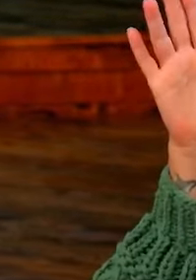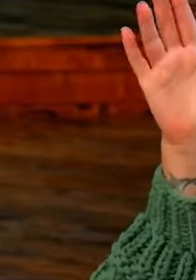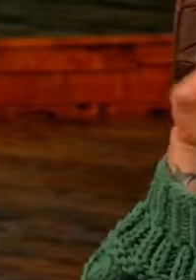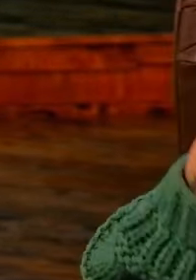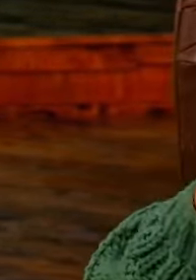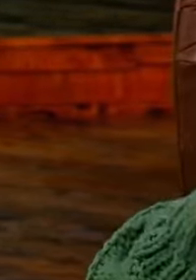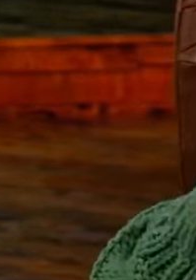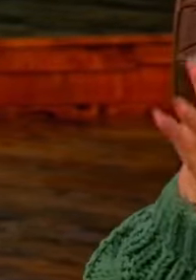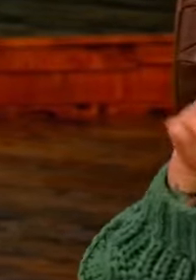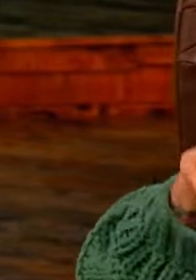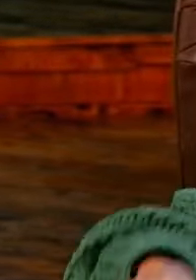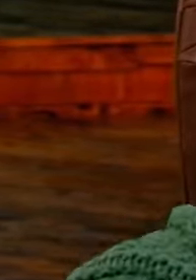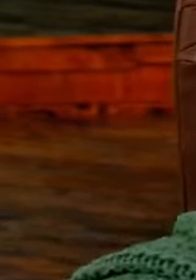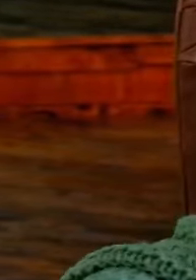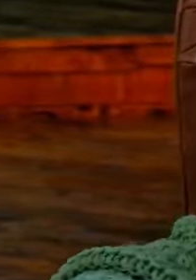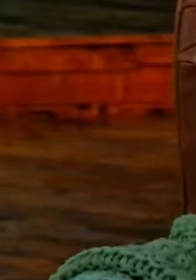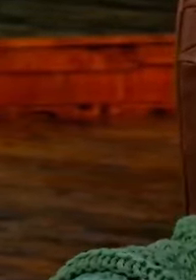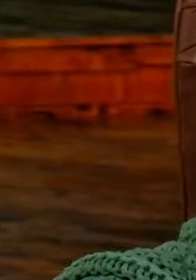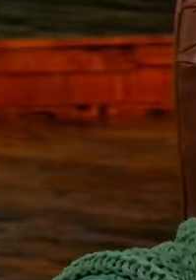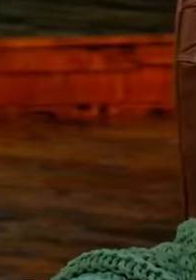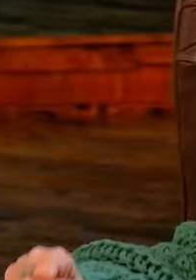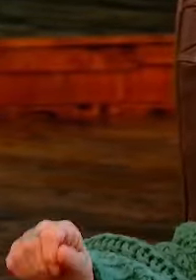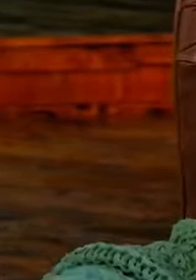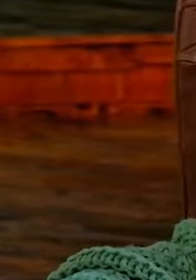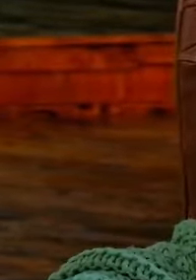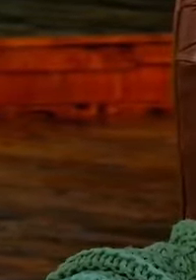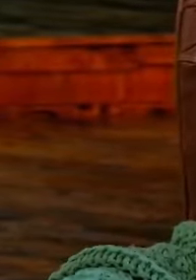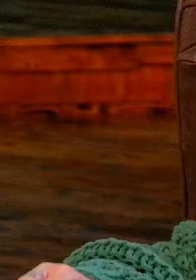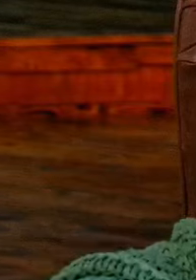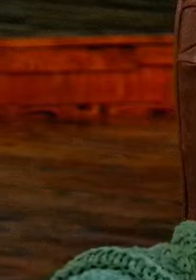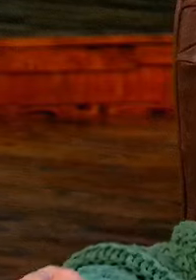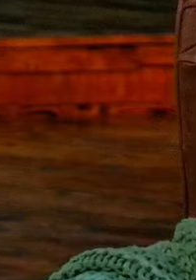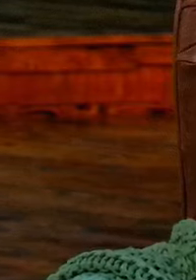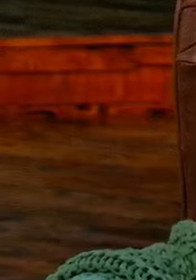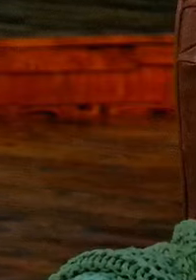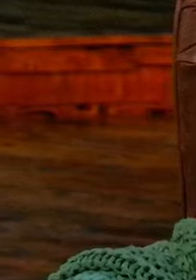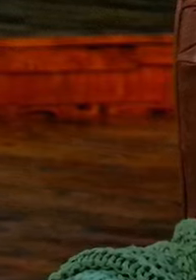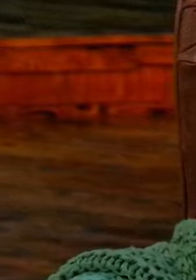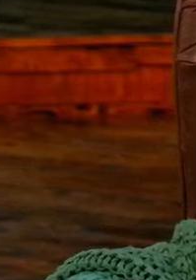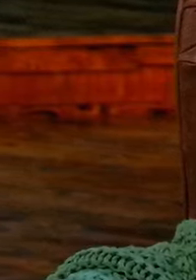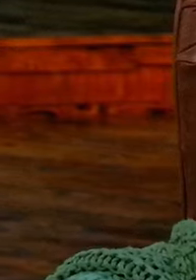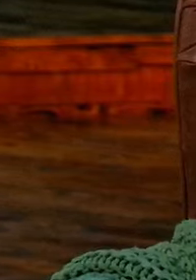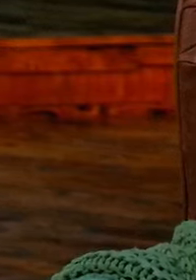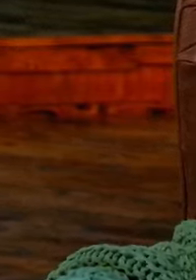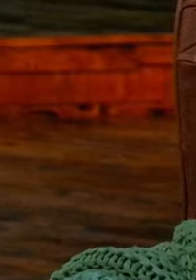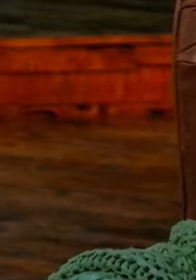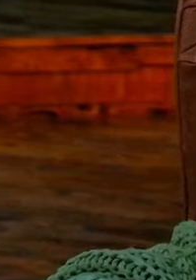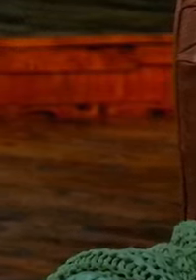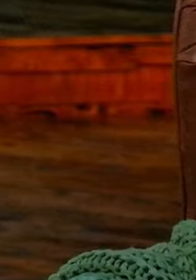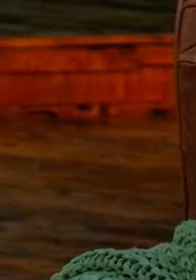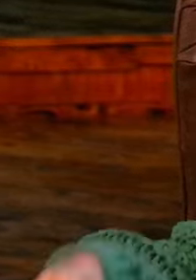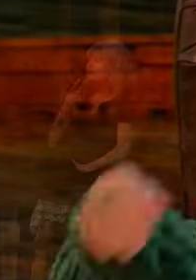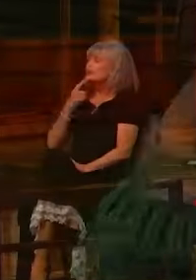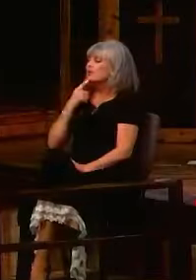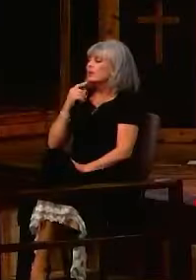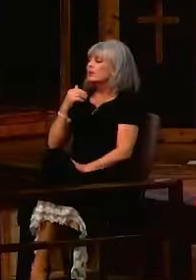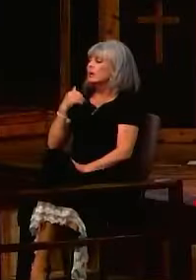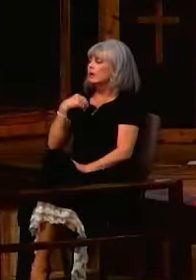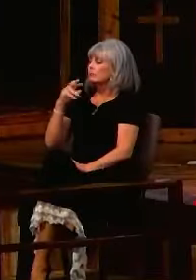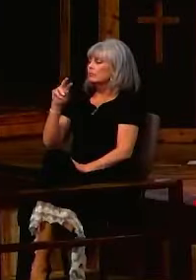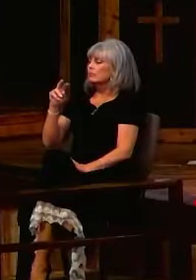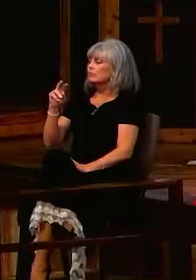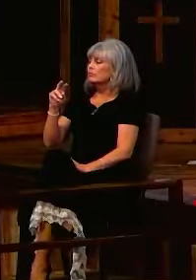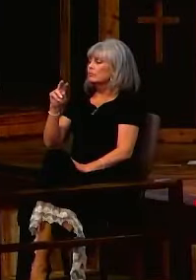of one of those. That's why I did my own thing. Go ahead. I know you said only two questions, and I apologize for